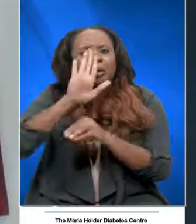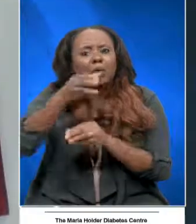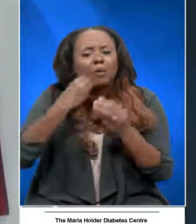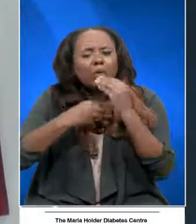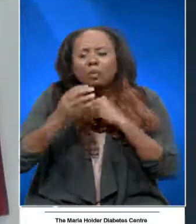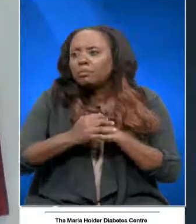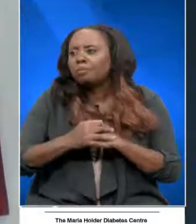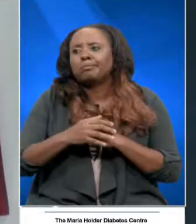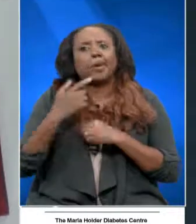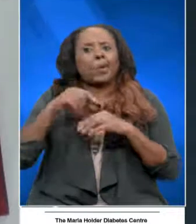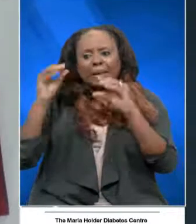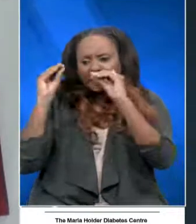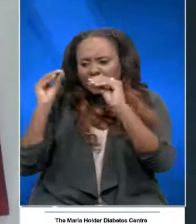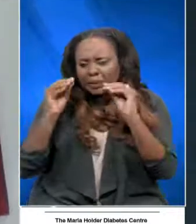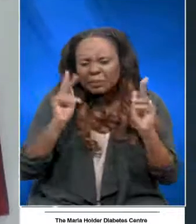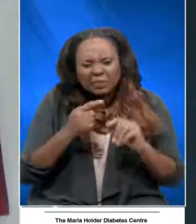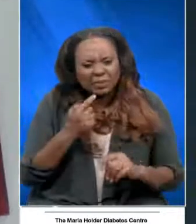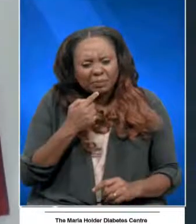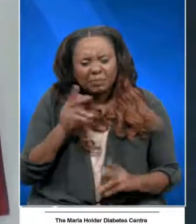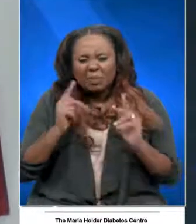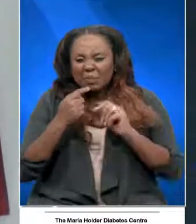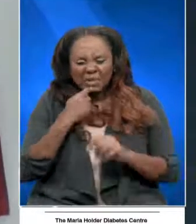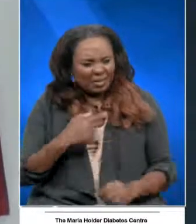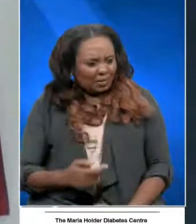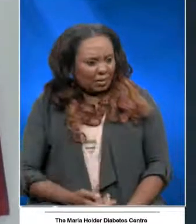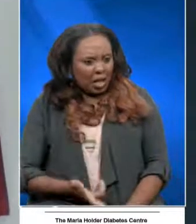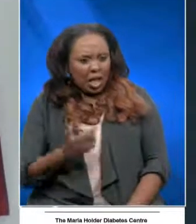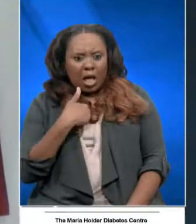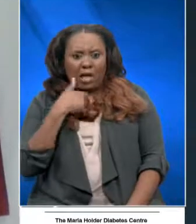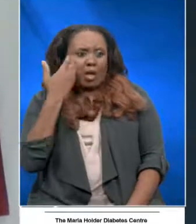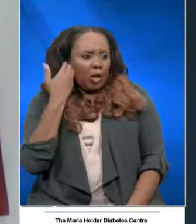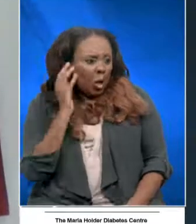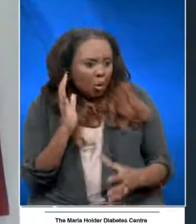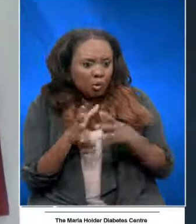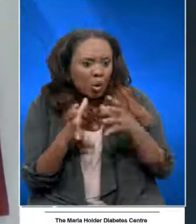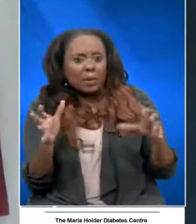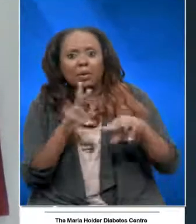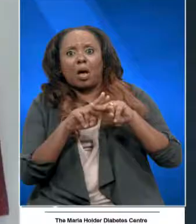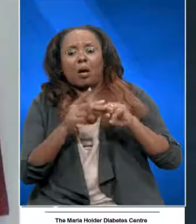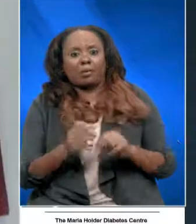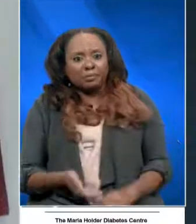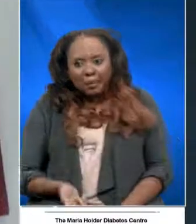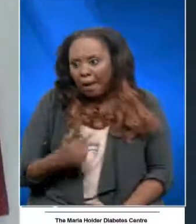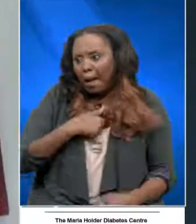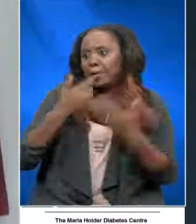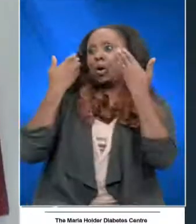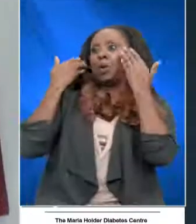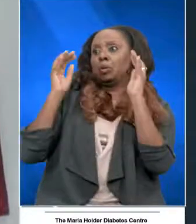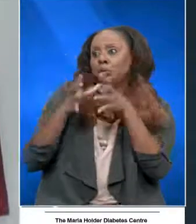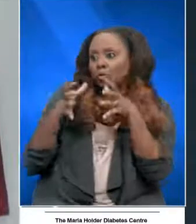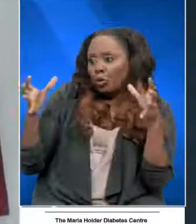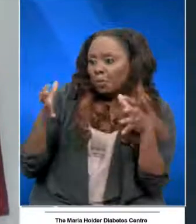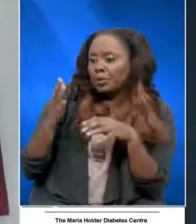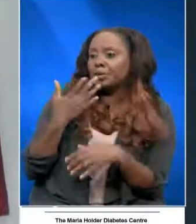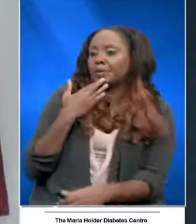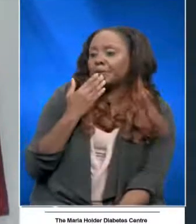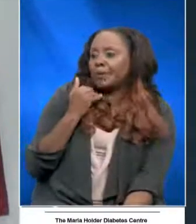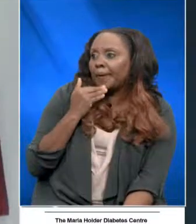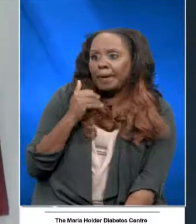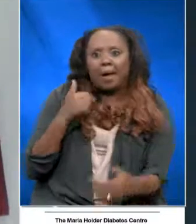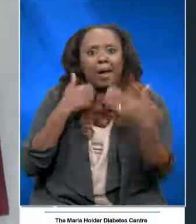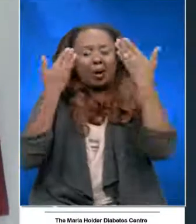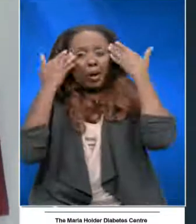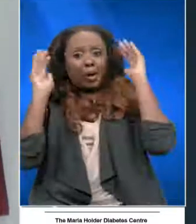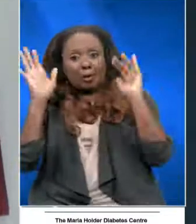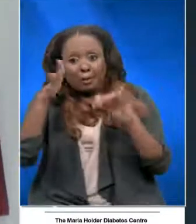for the first time. They're like, I didn't know there was so much salt. I didn't know there was so much sugar. Everybody is amazed. So really and truly, people need